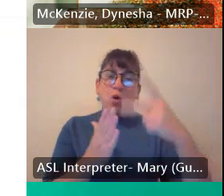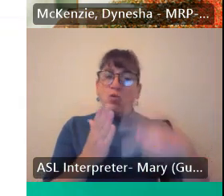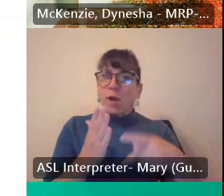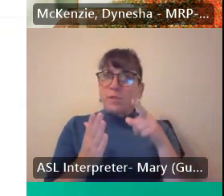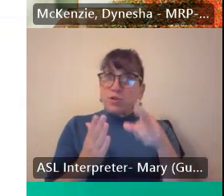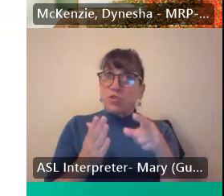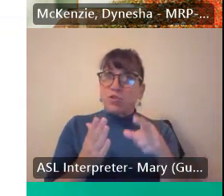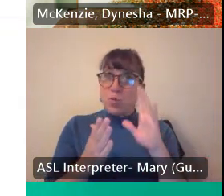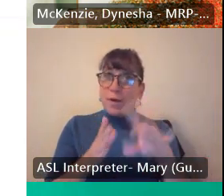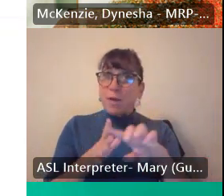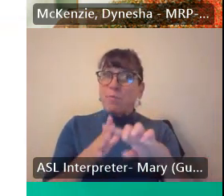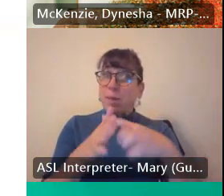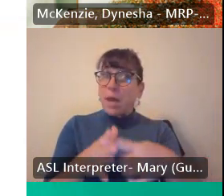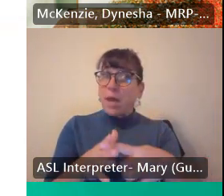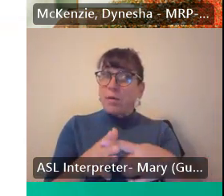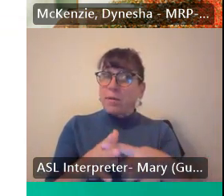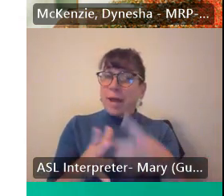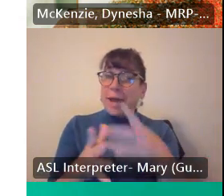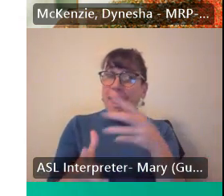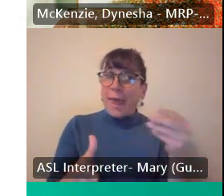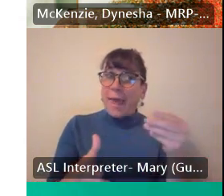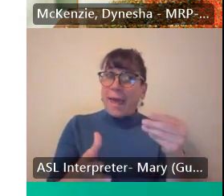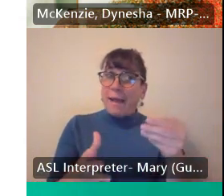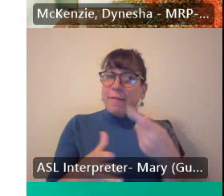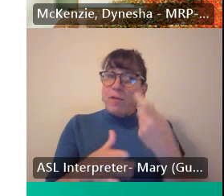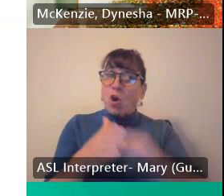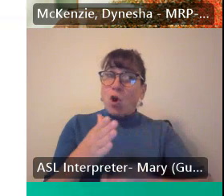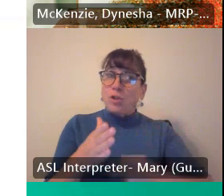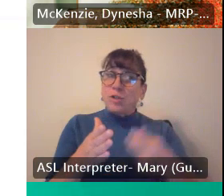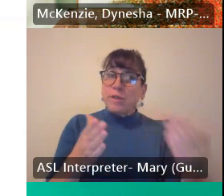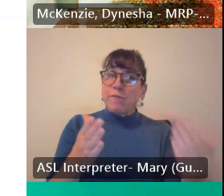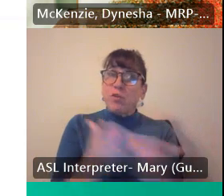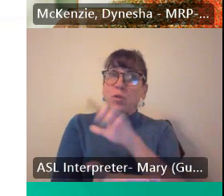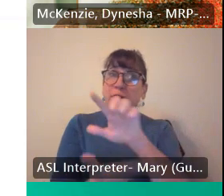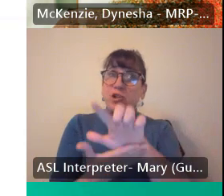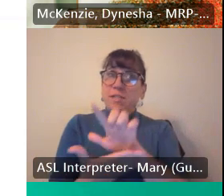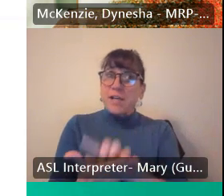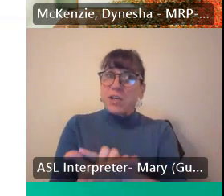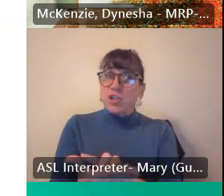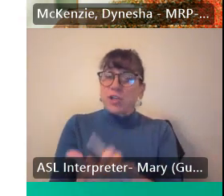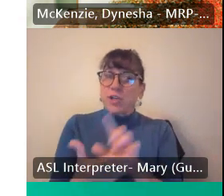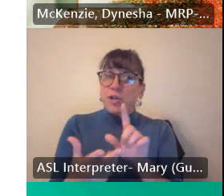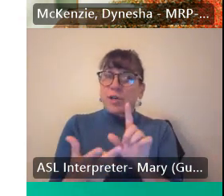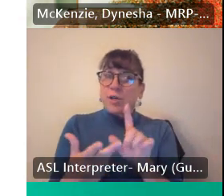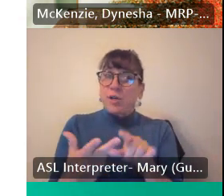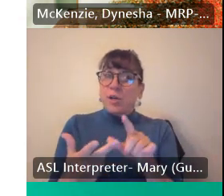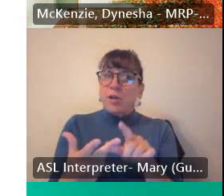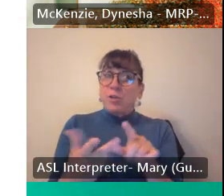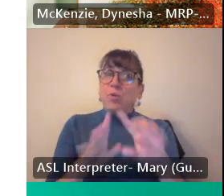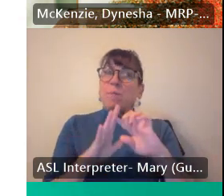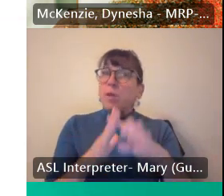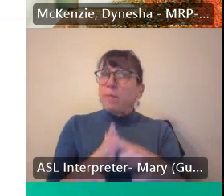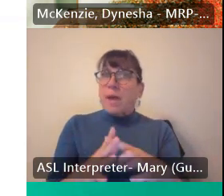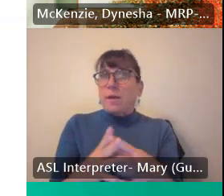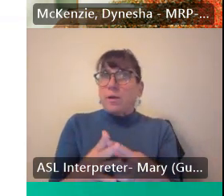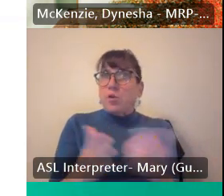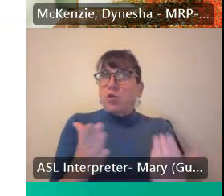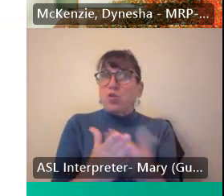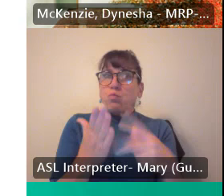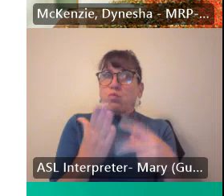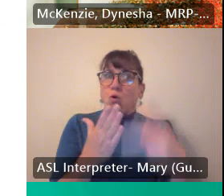you're going to be implementing and the cost of new legislation for to implement potentially new